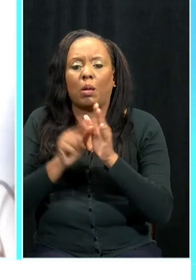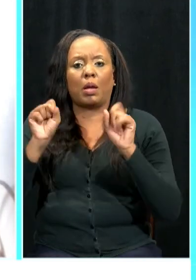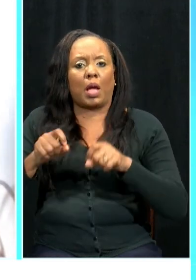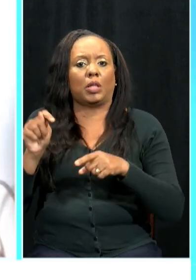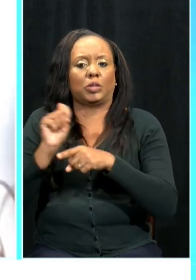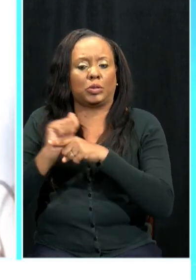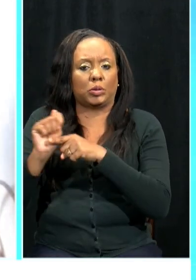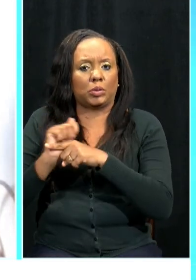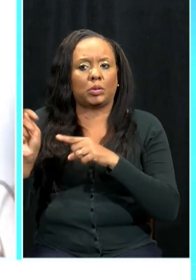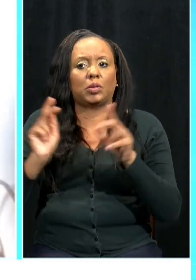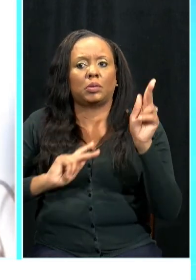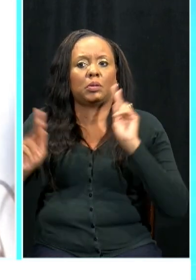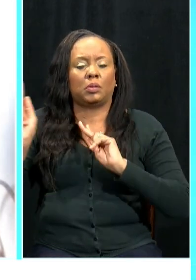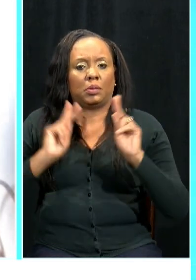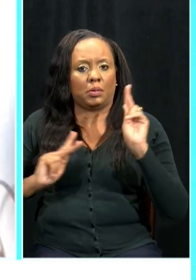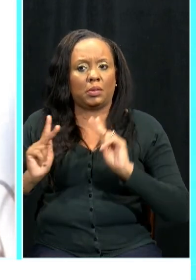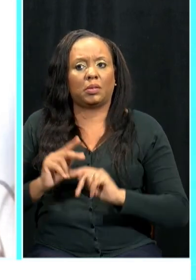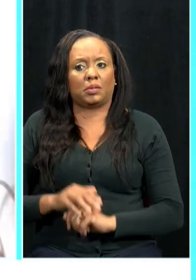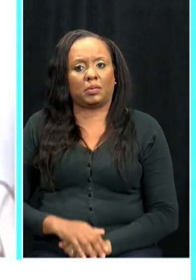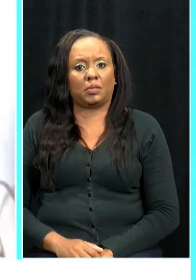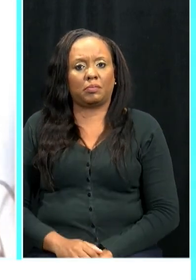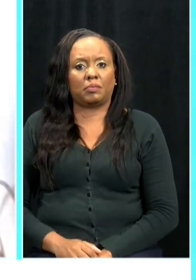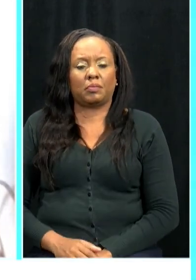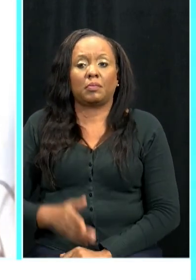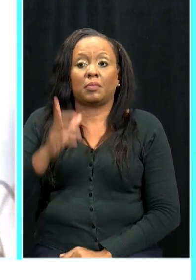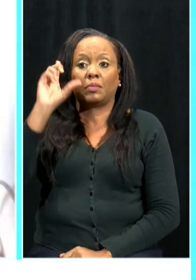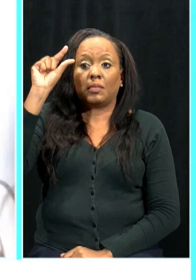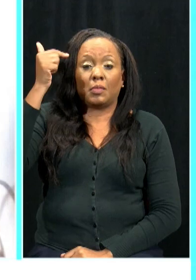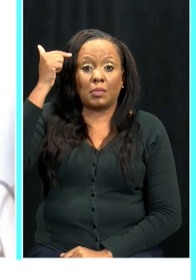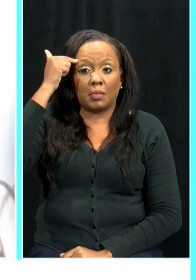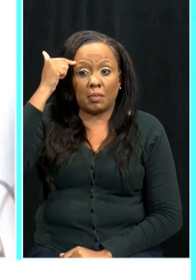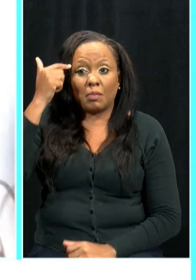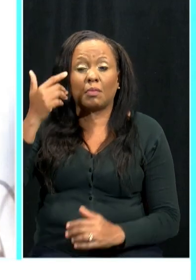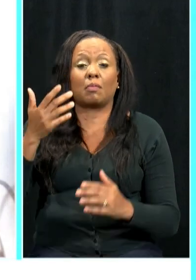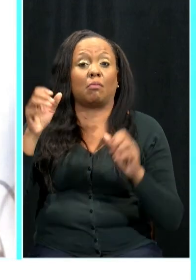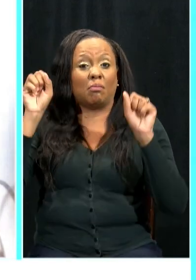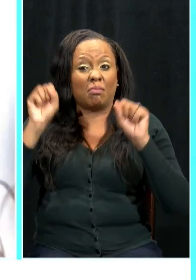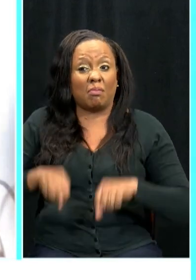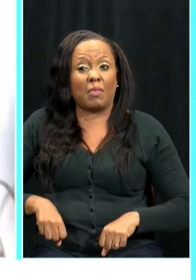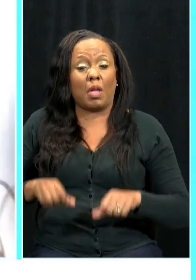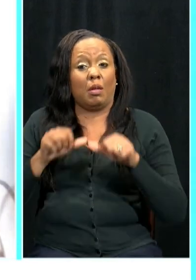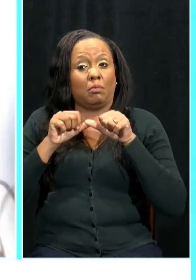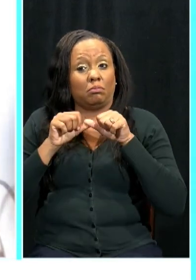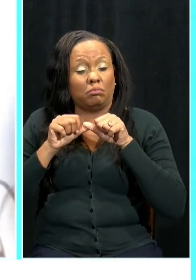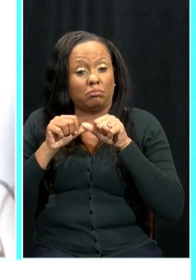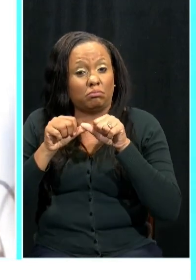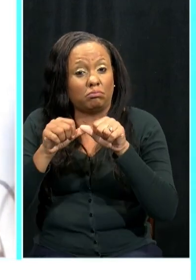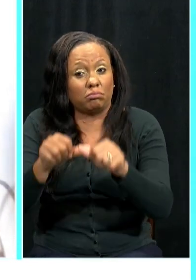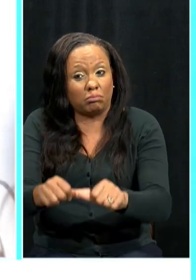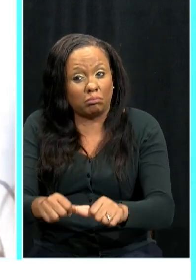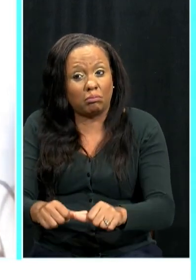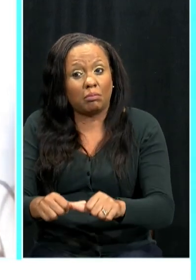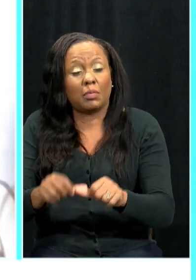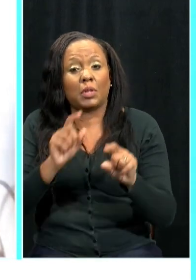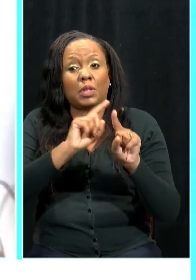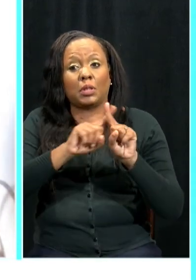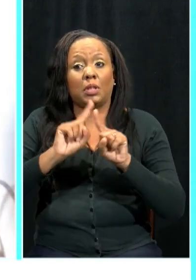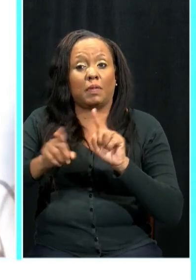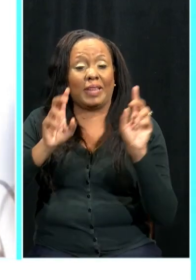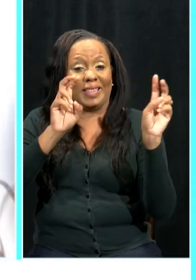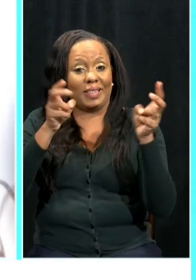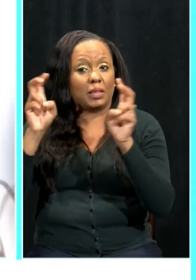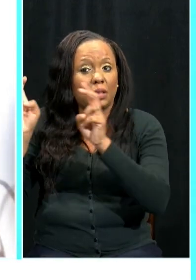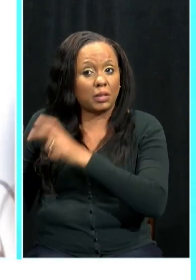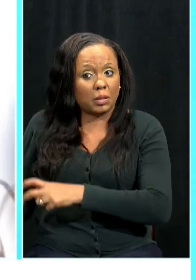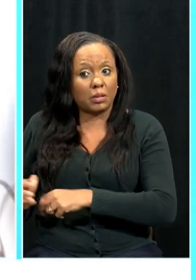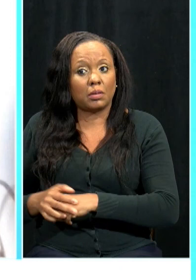the time in the world. The government has an overwhelming mandate that they can continue to treat to the issues that are being thrown up by the crises, because